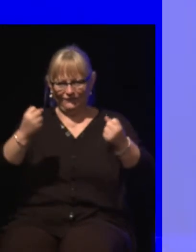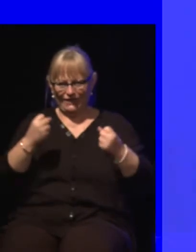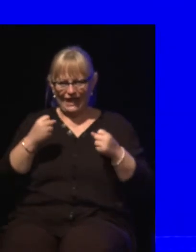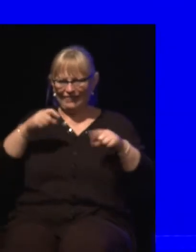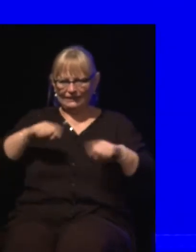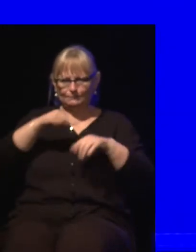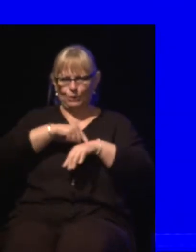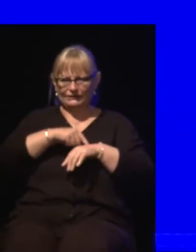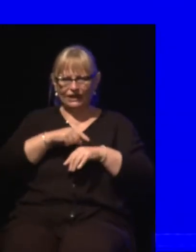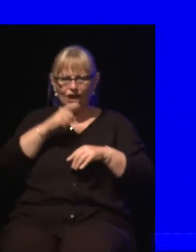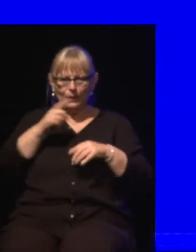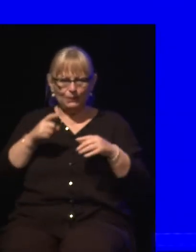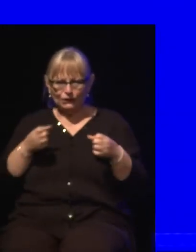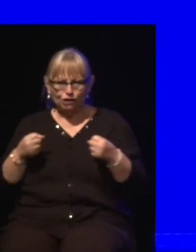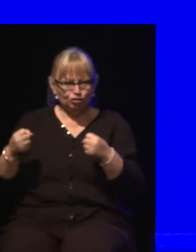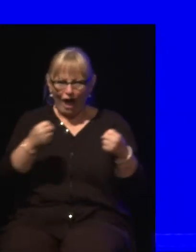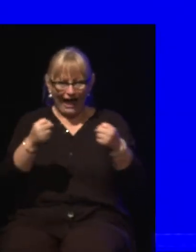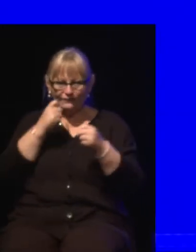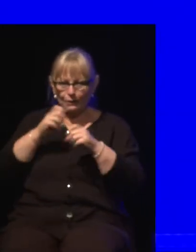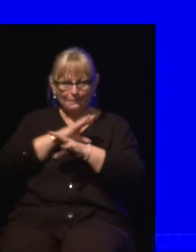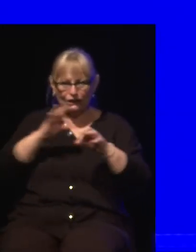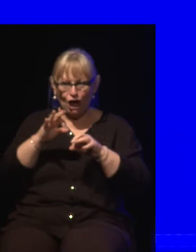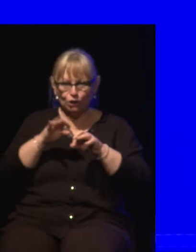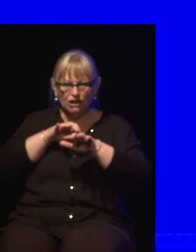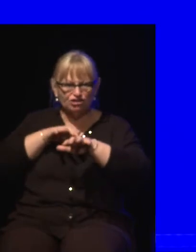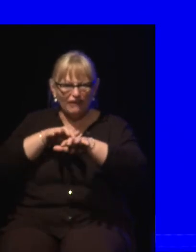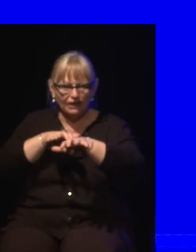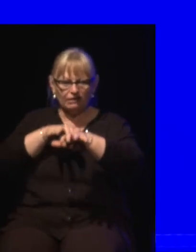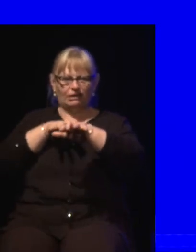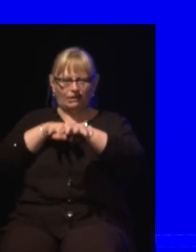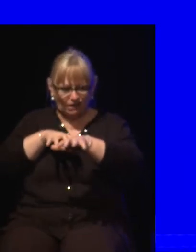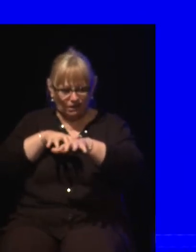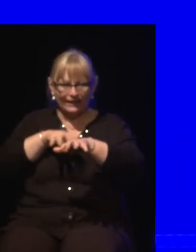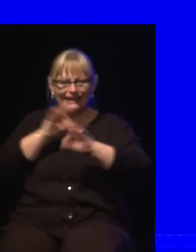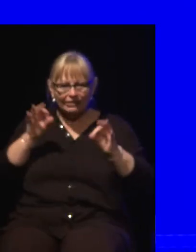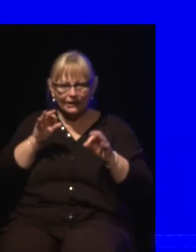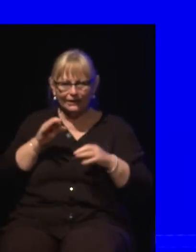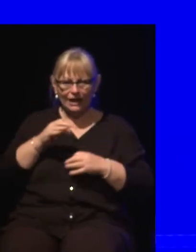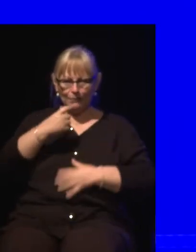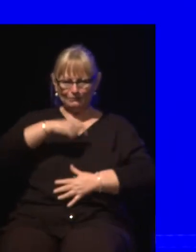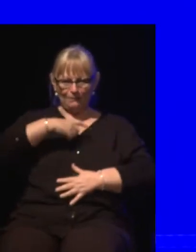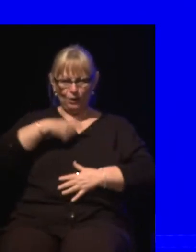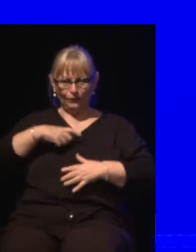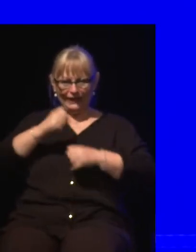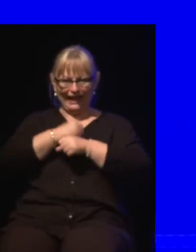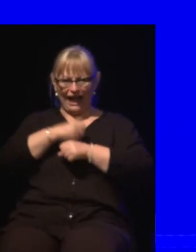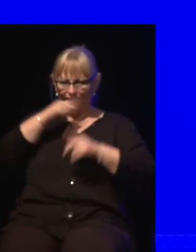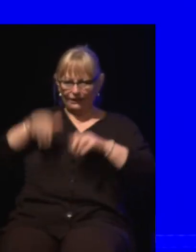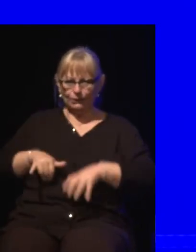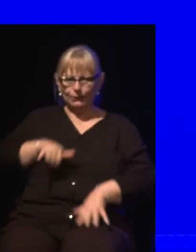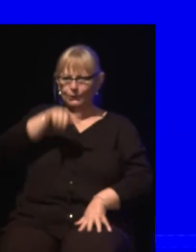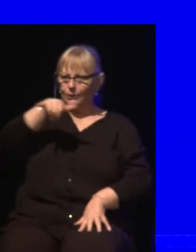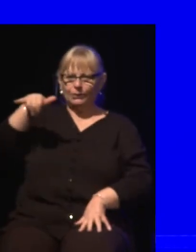point. You're going to zip around cities with no traffic jams, right? In your personal cars and your hovercraft and everything